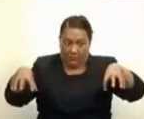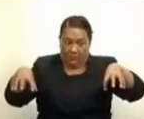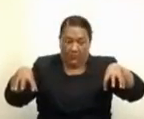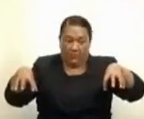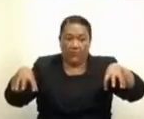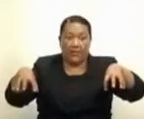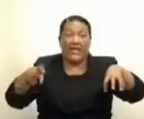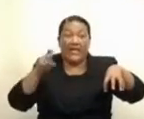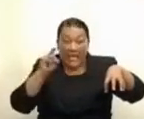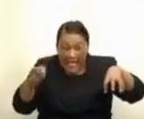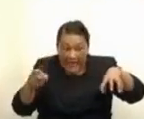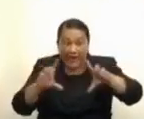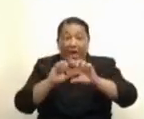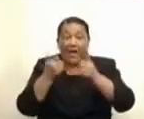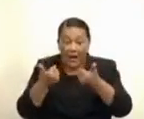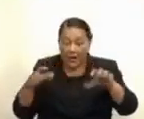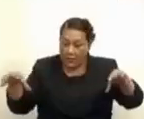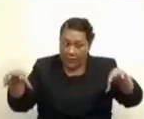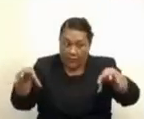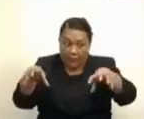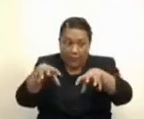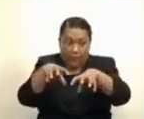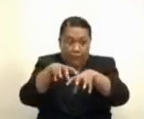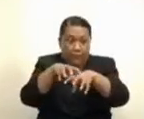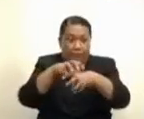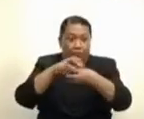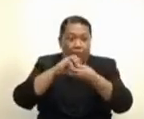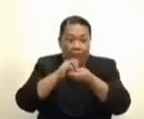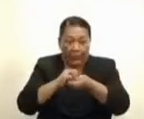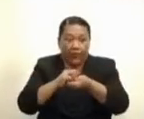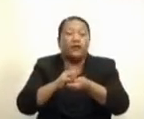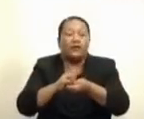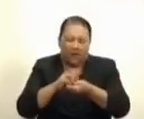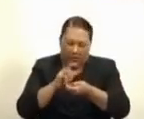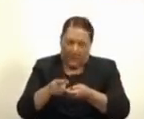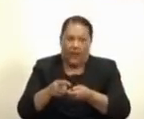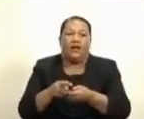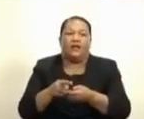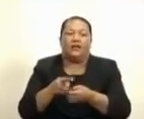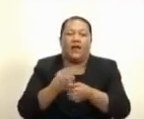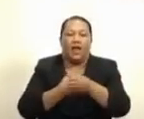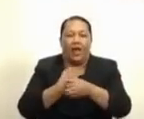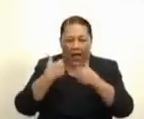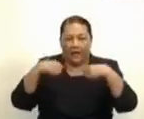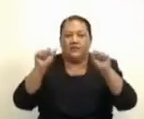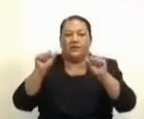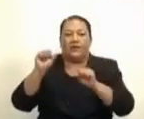Those of us who have wronged you, come and confess our wrongdoings. It's up to